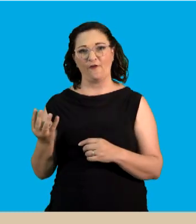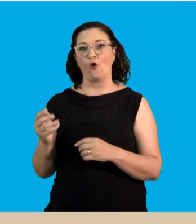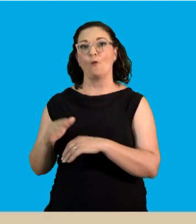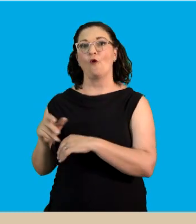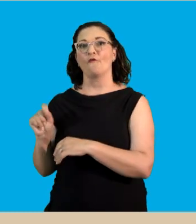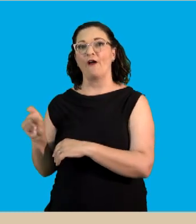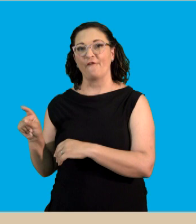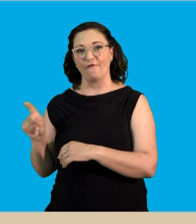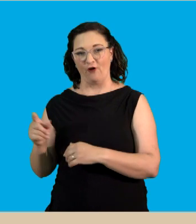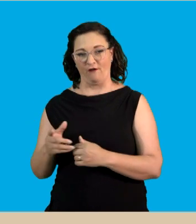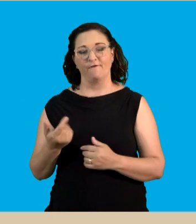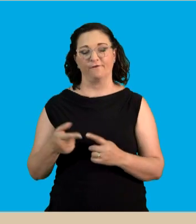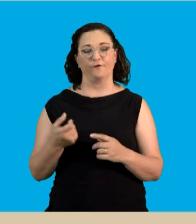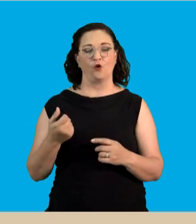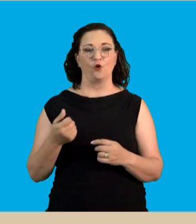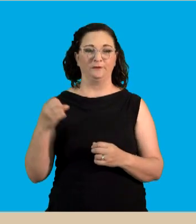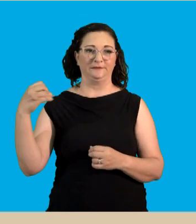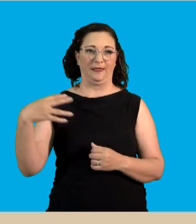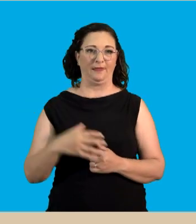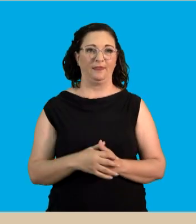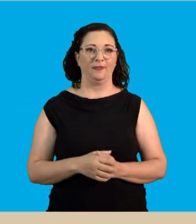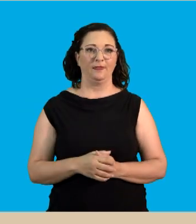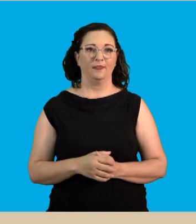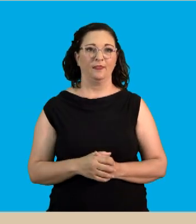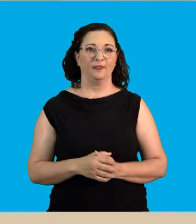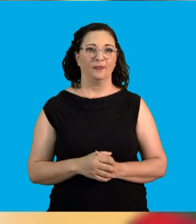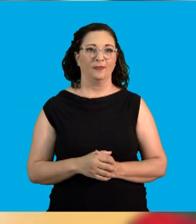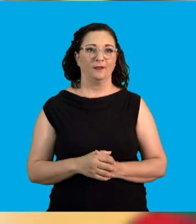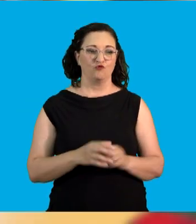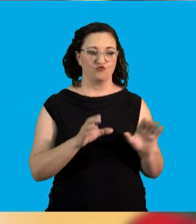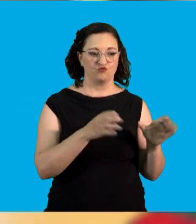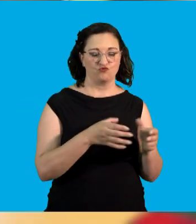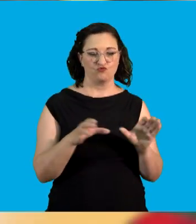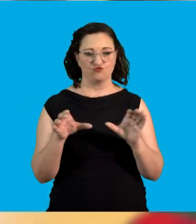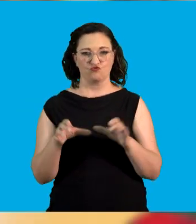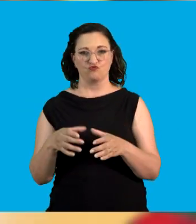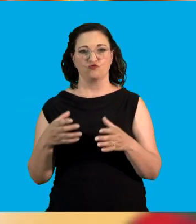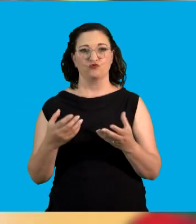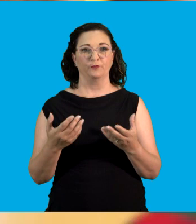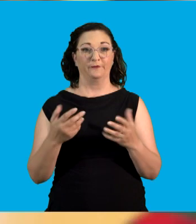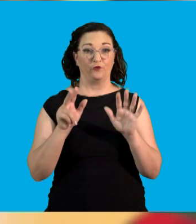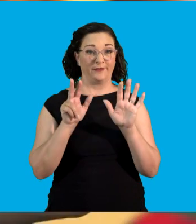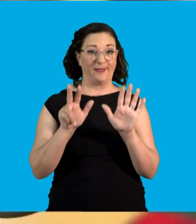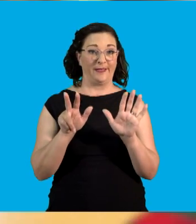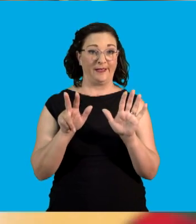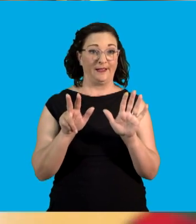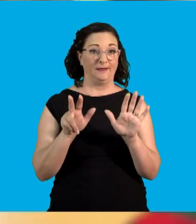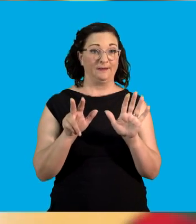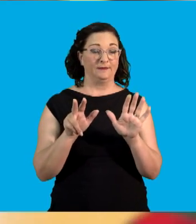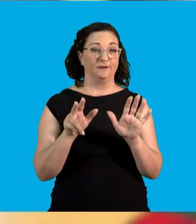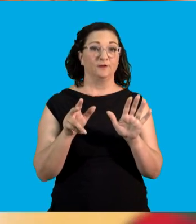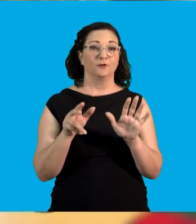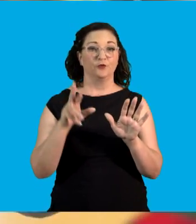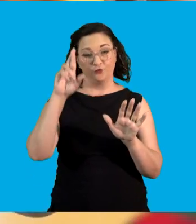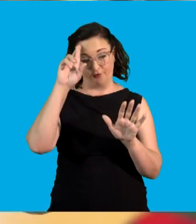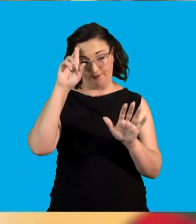All right. Now that we have looked at the different types of the 2 groups of the 8 planets, remember we said